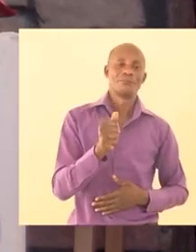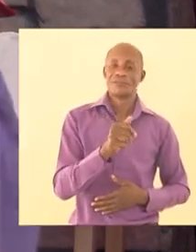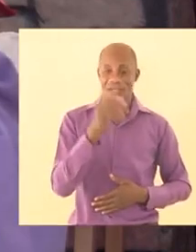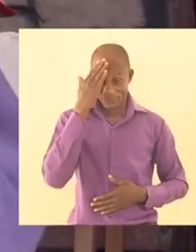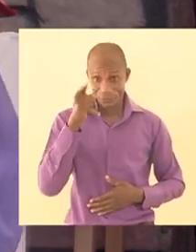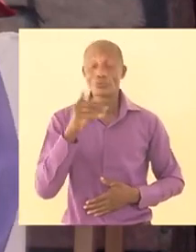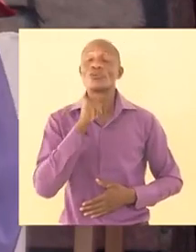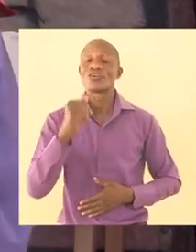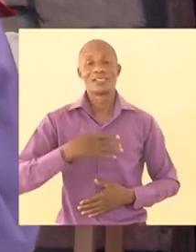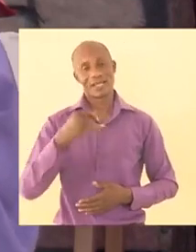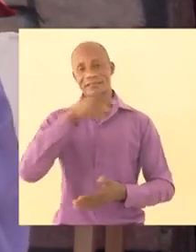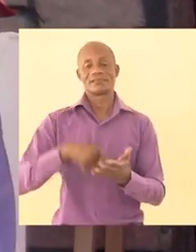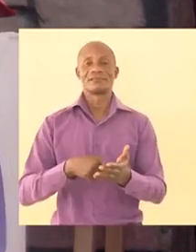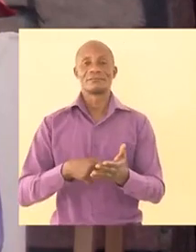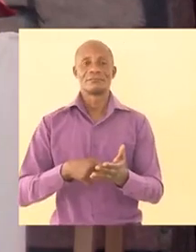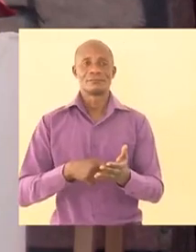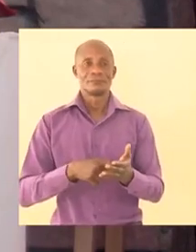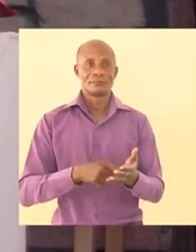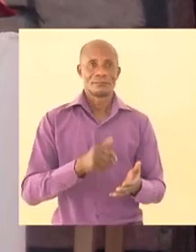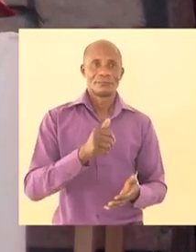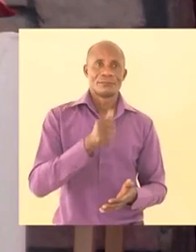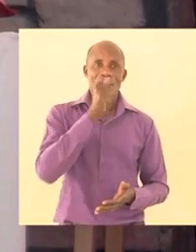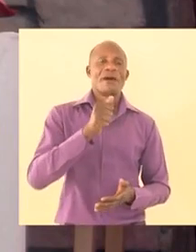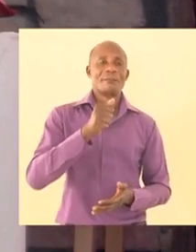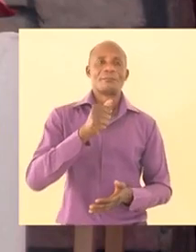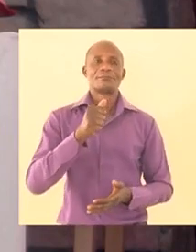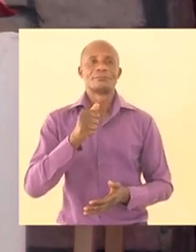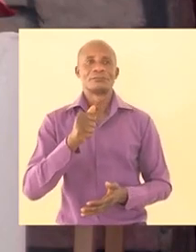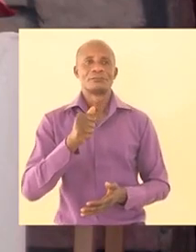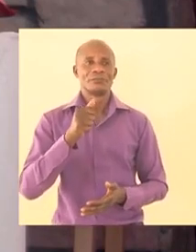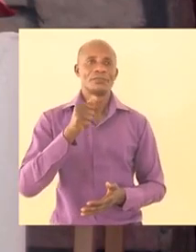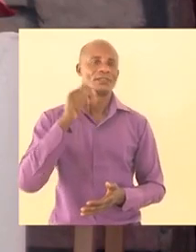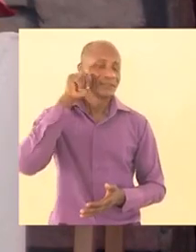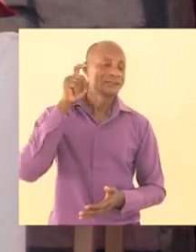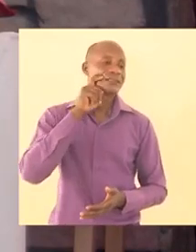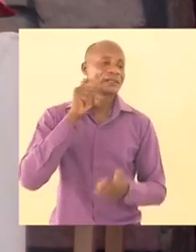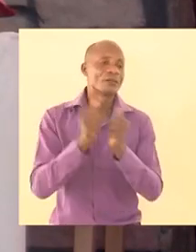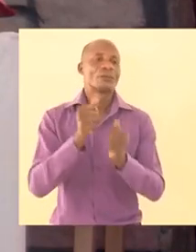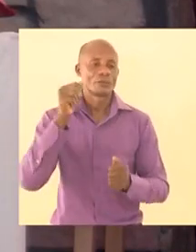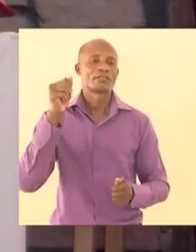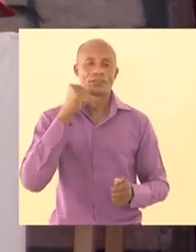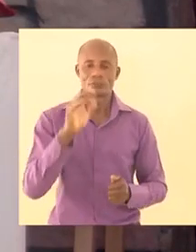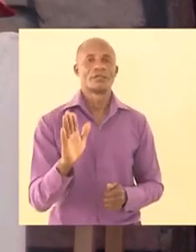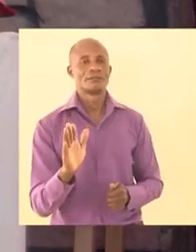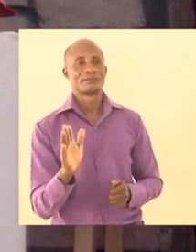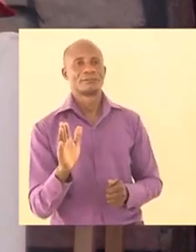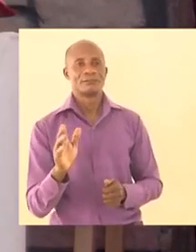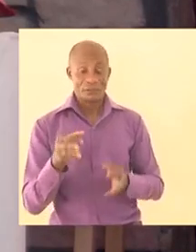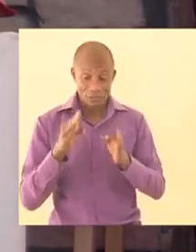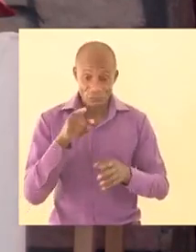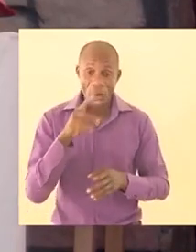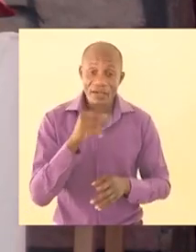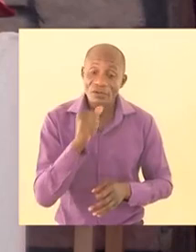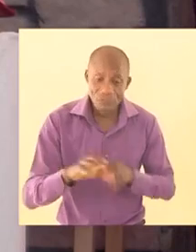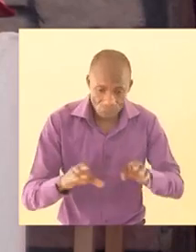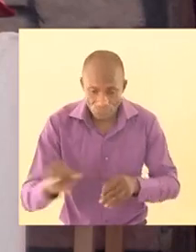I know you won't like this. I am a lesbian. God forbid. But if you are not actively doing